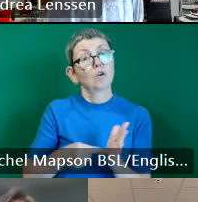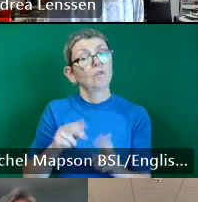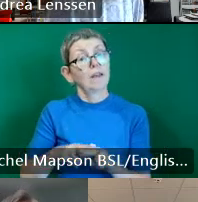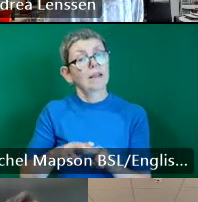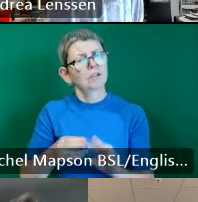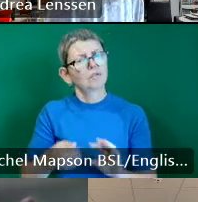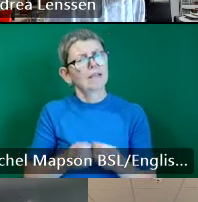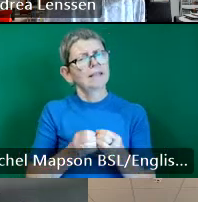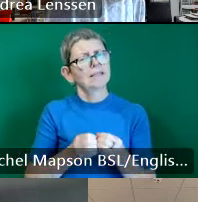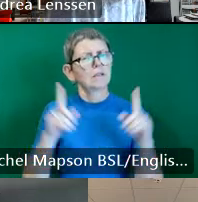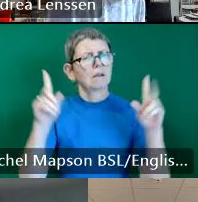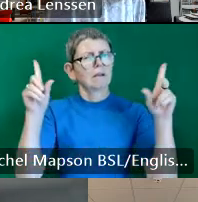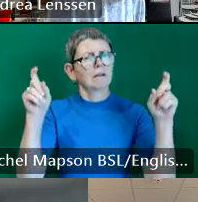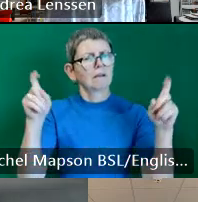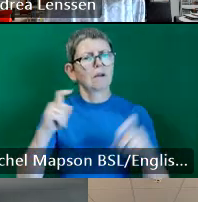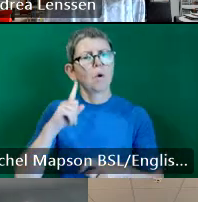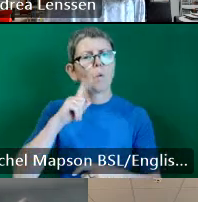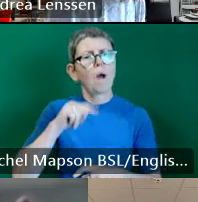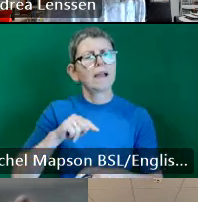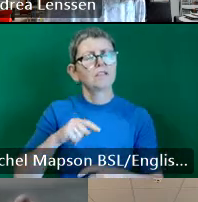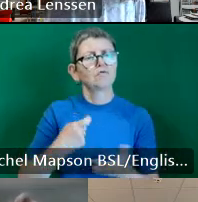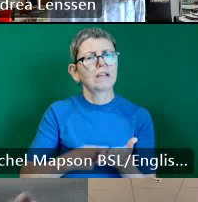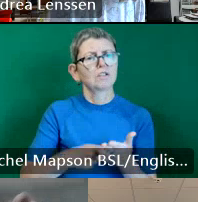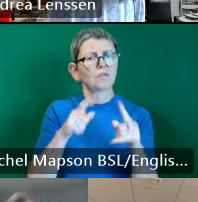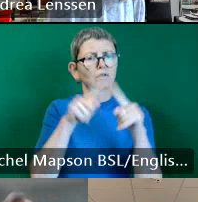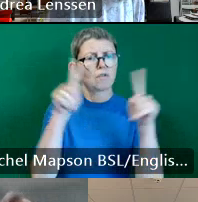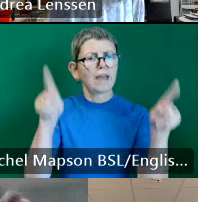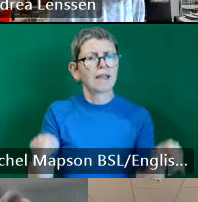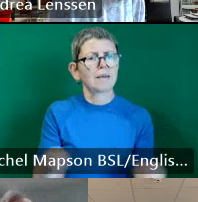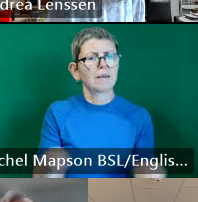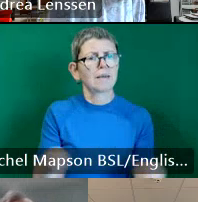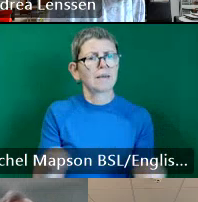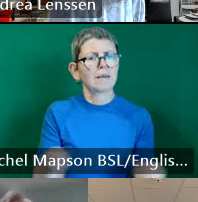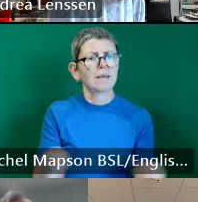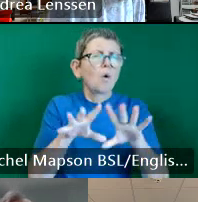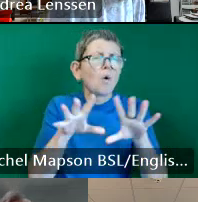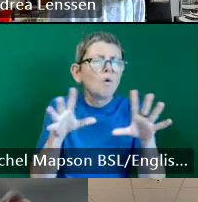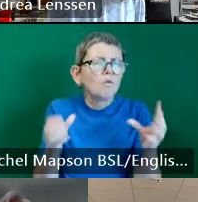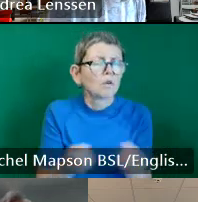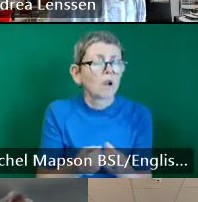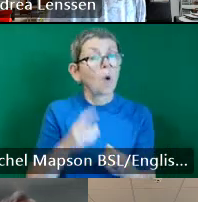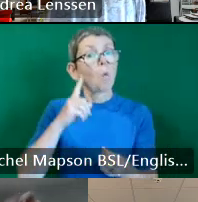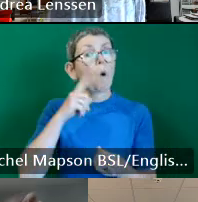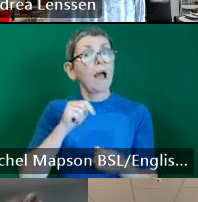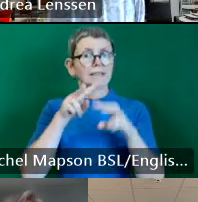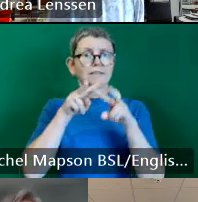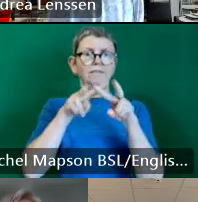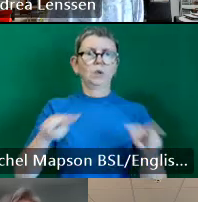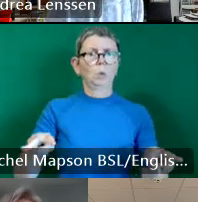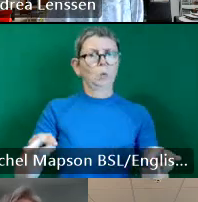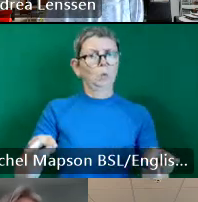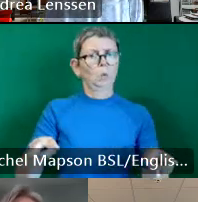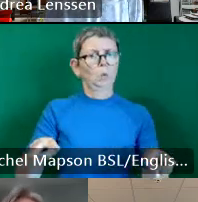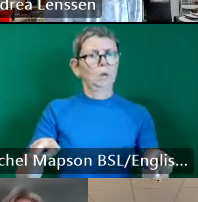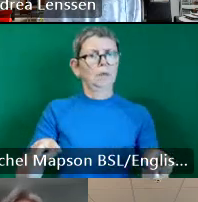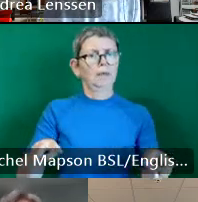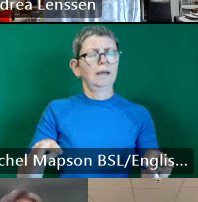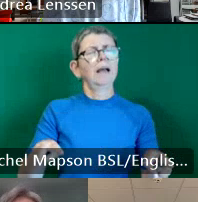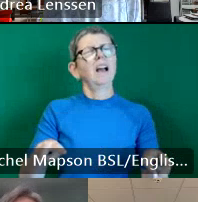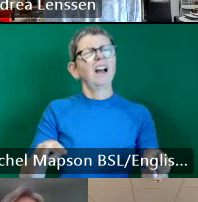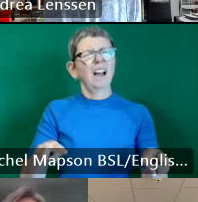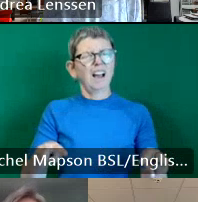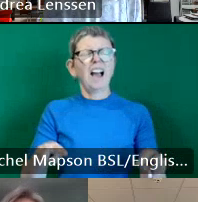which is the overarching white worldview that encompasses a broad and persisting set of stereotypes. So we think about the stereotypes that's